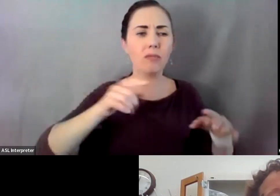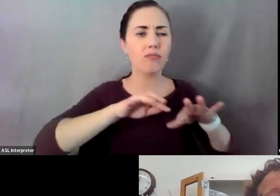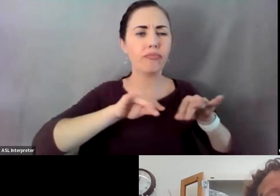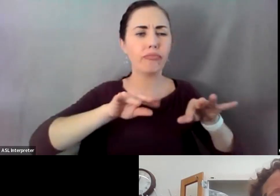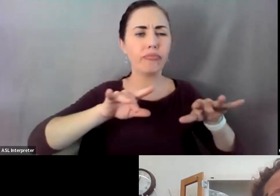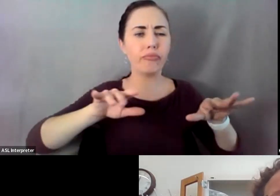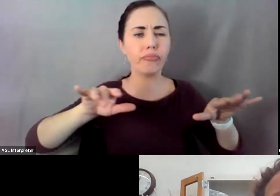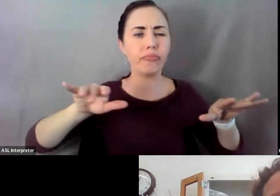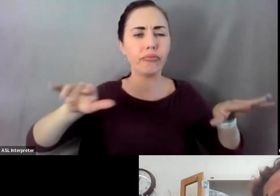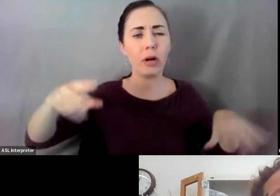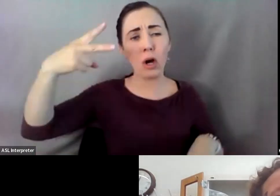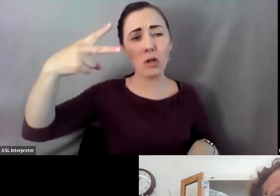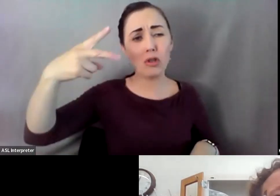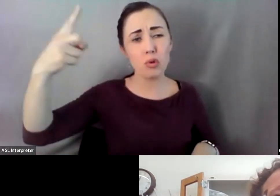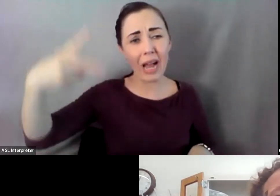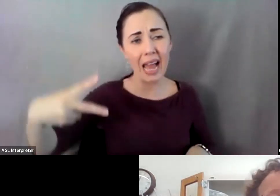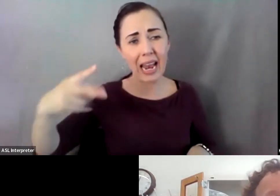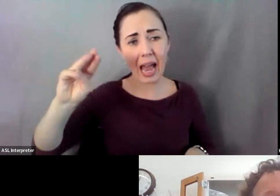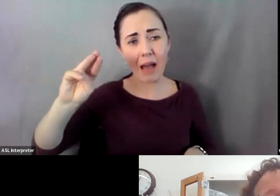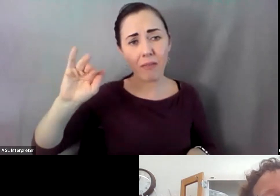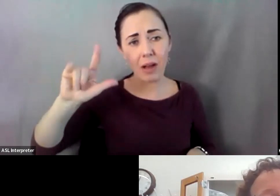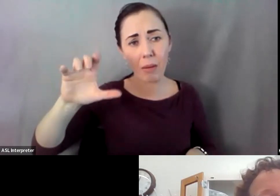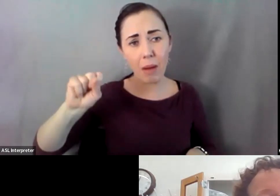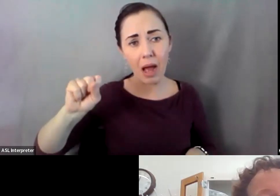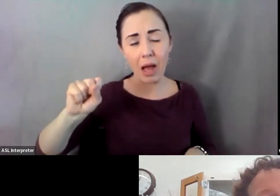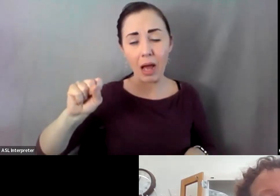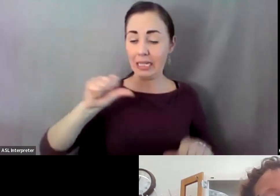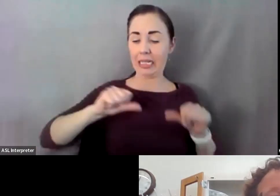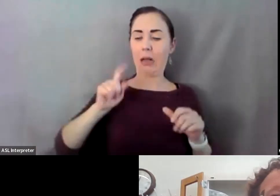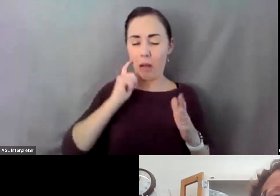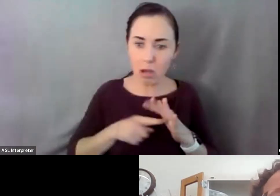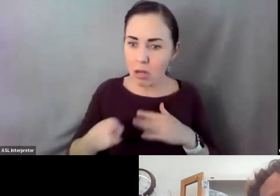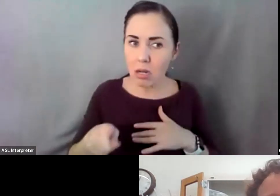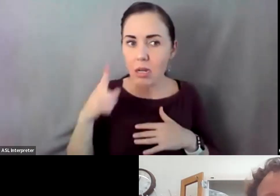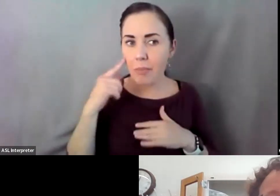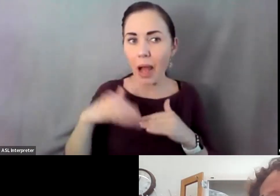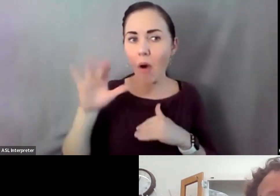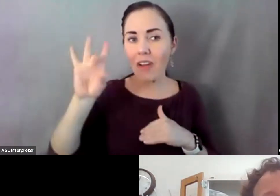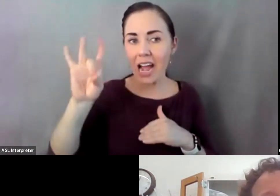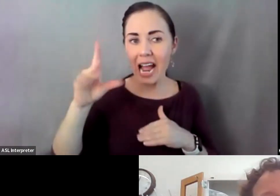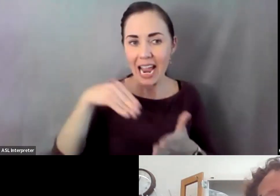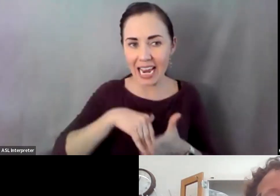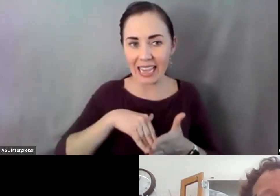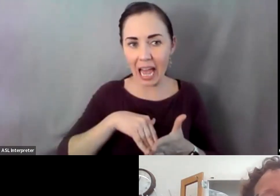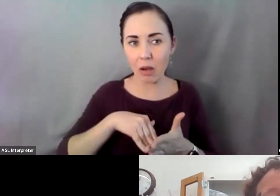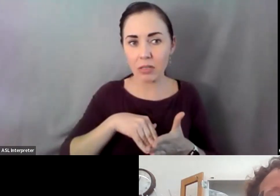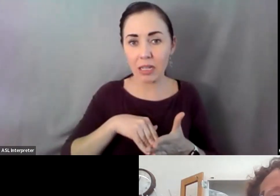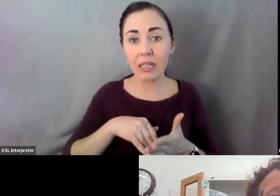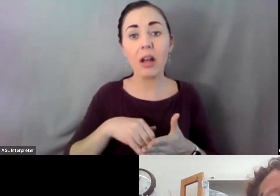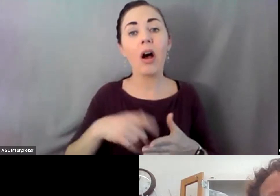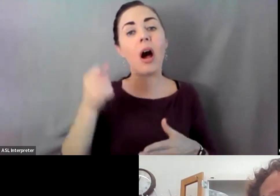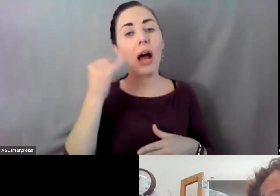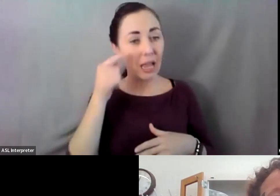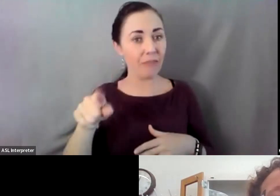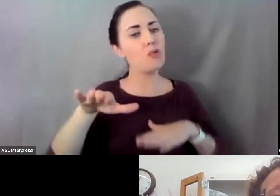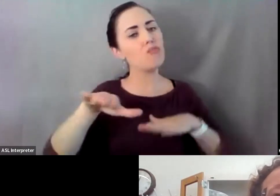across. And scientists think it's probably over 8,000 years old. Now, if you walked 2.5 miles, it would probably take you over